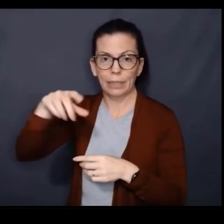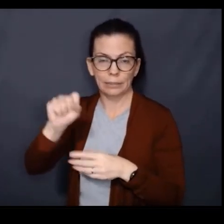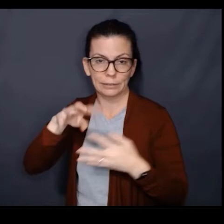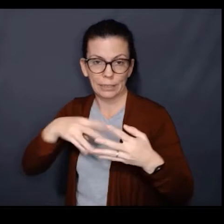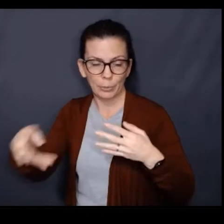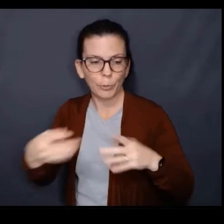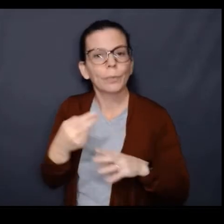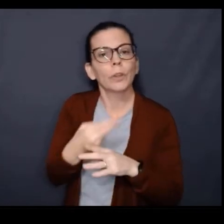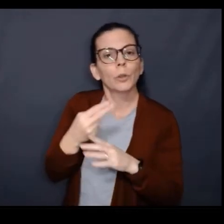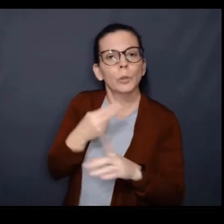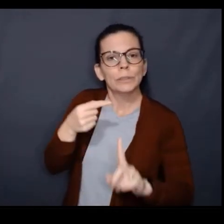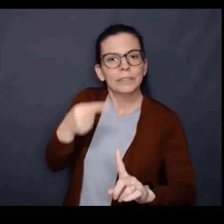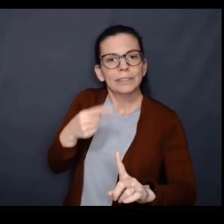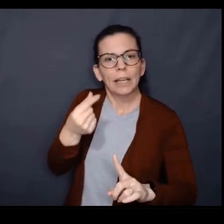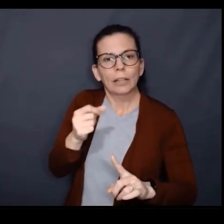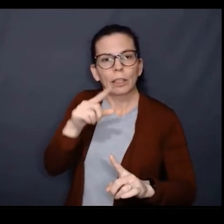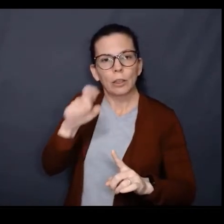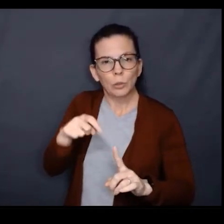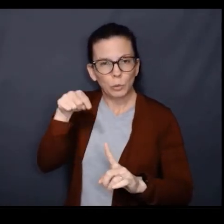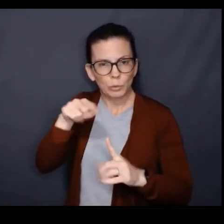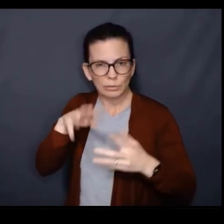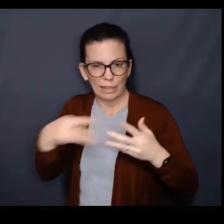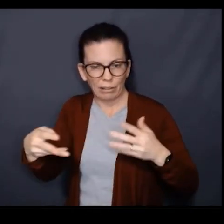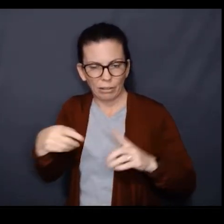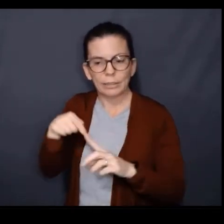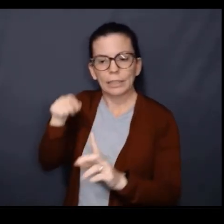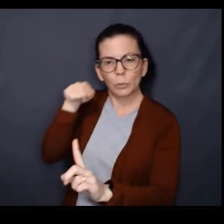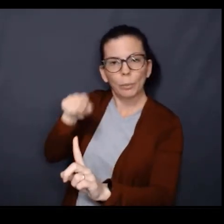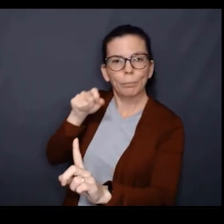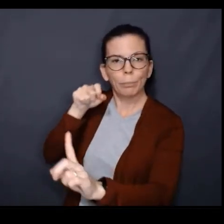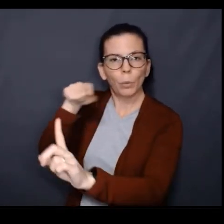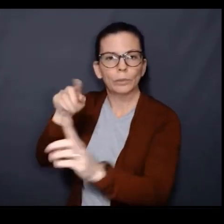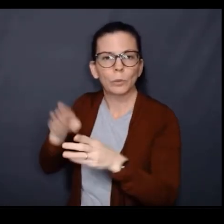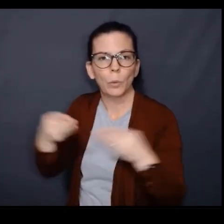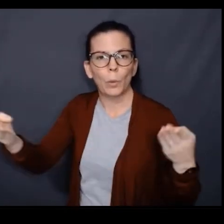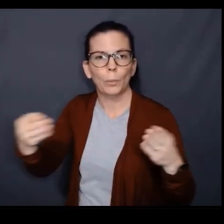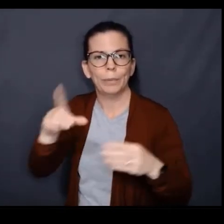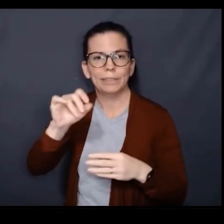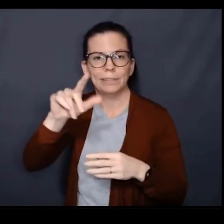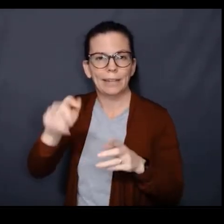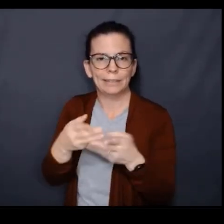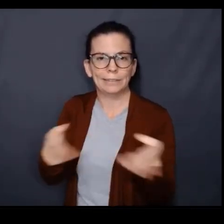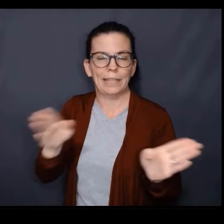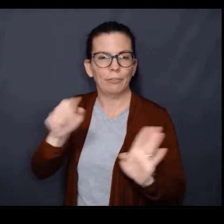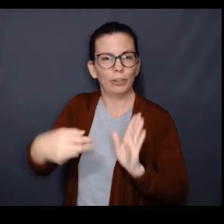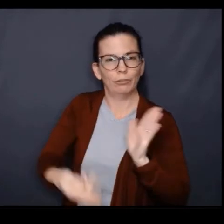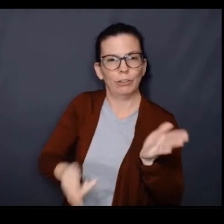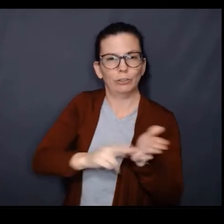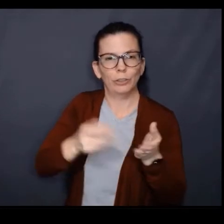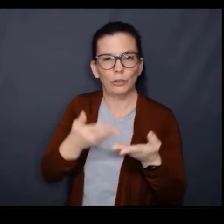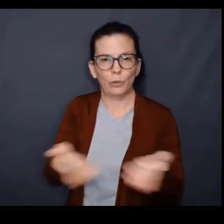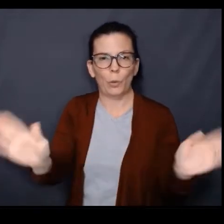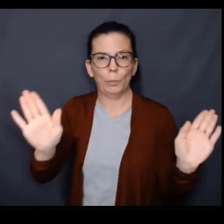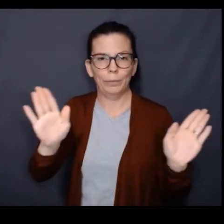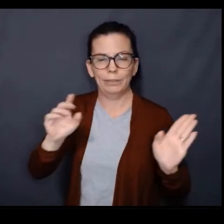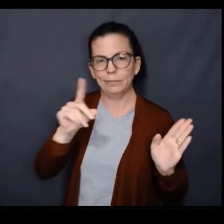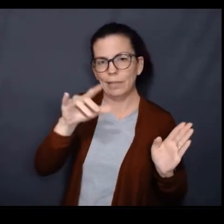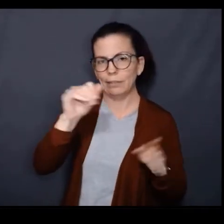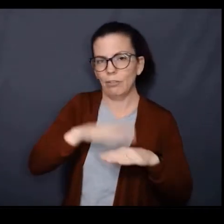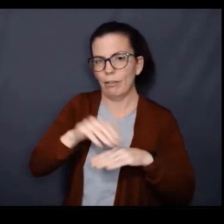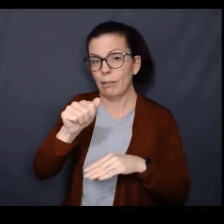default, EMR Serverless uses the glue data catalog, and the NOAA table here points to an open data set from the registry of open data on